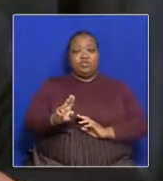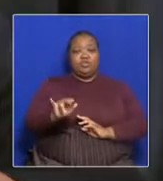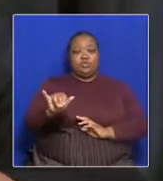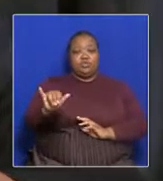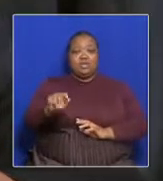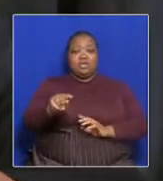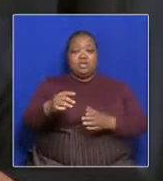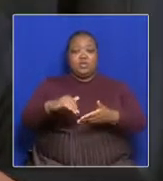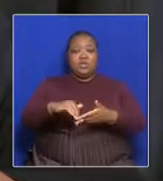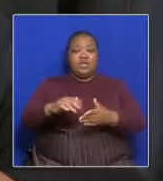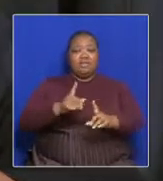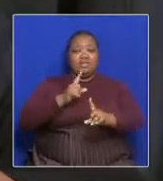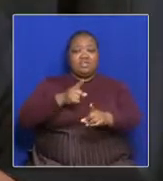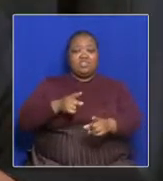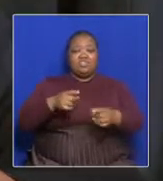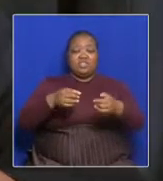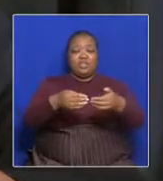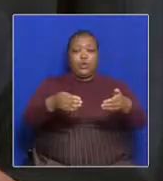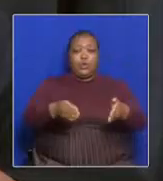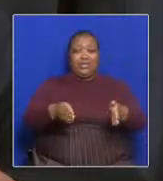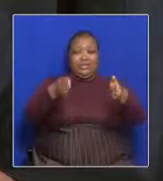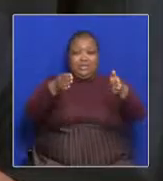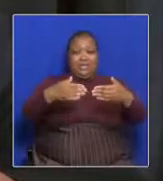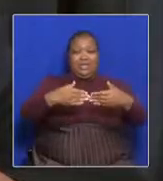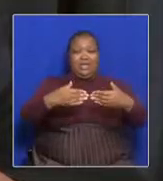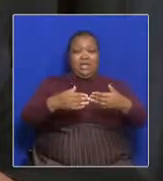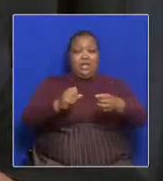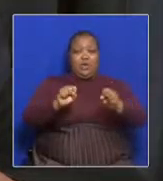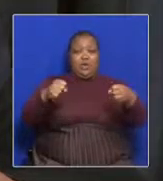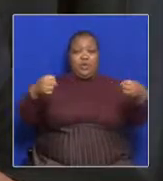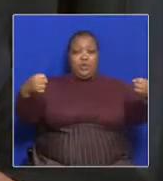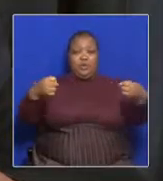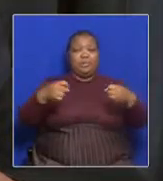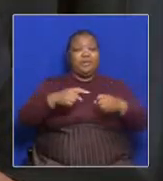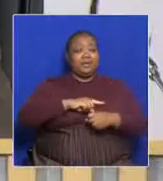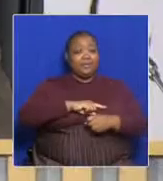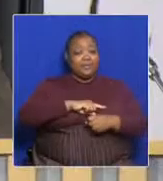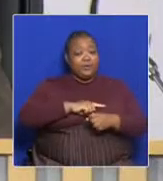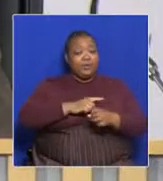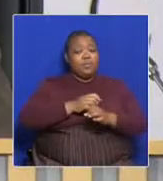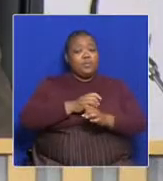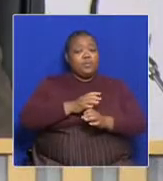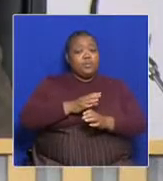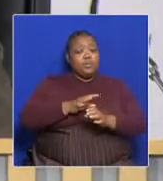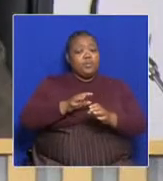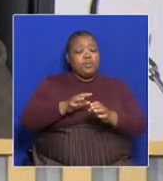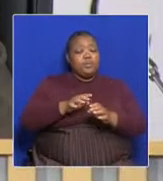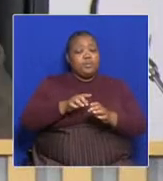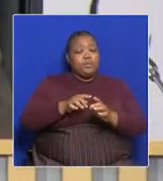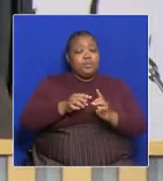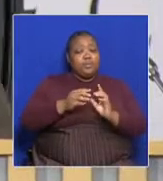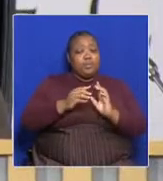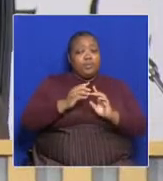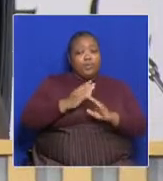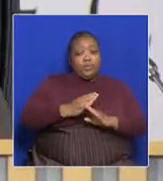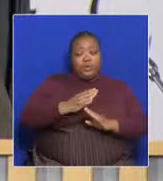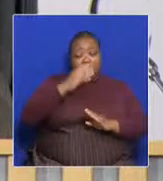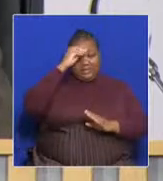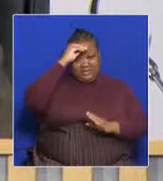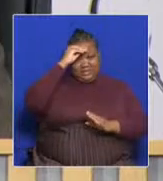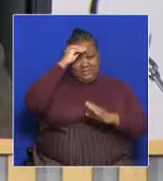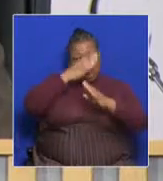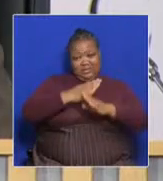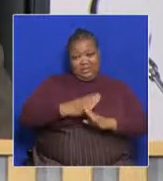be opened in the exercise of police function. That's why it's in your diary, right? There are rules about what you